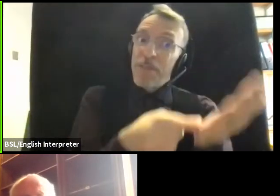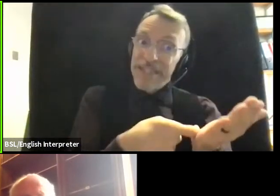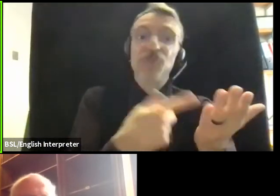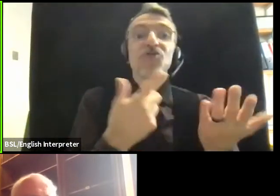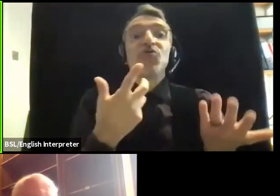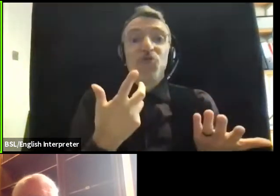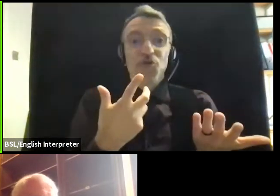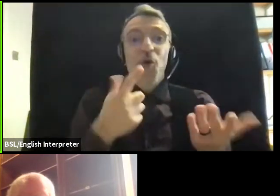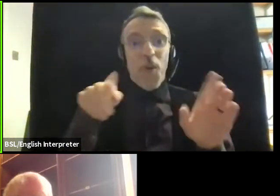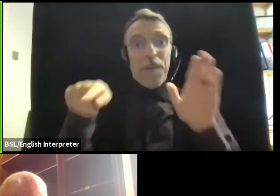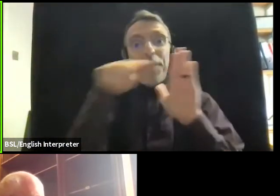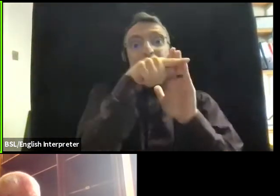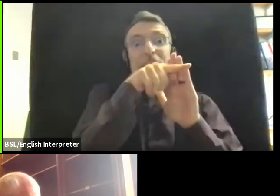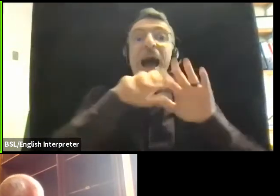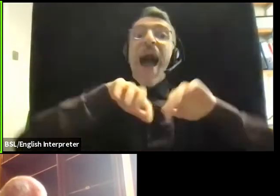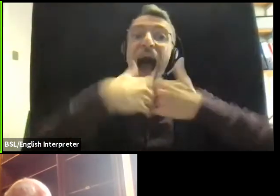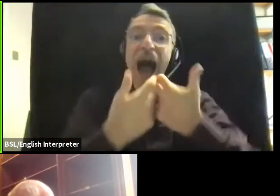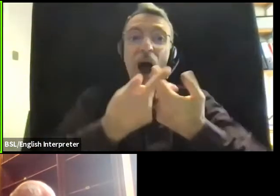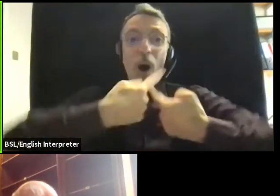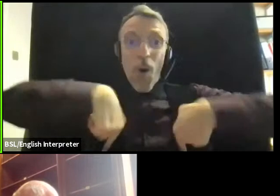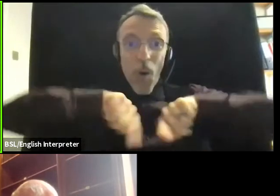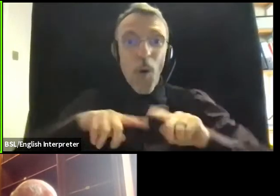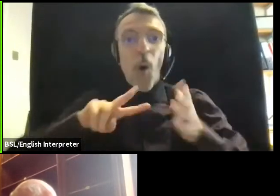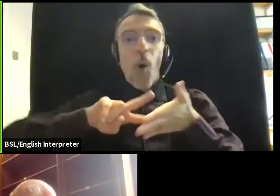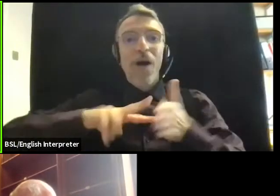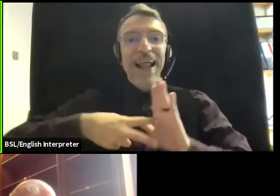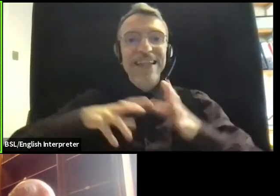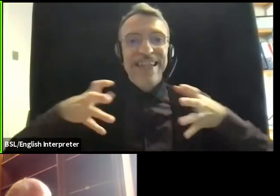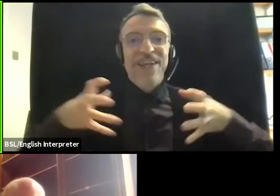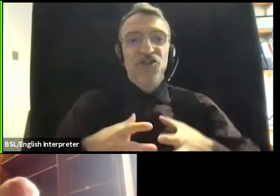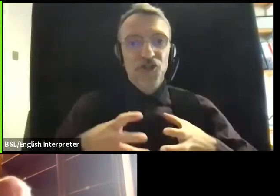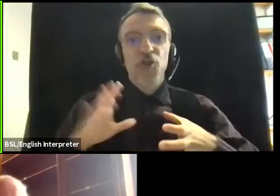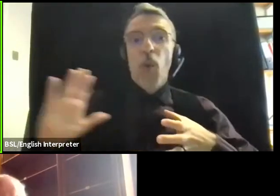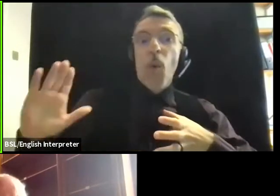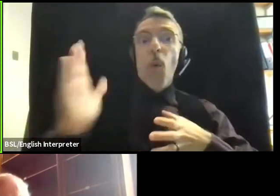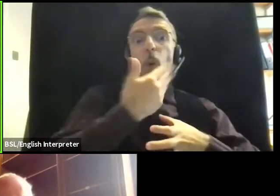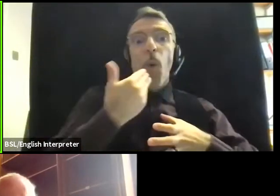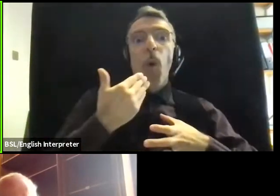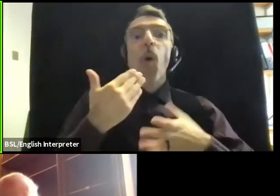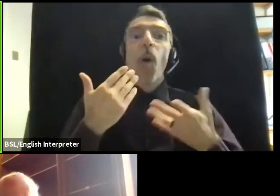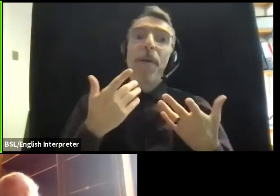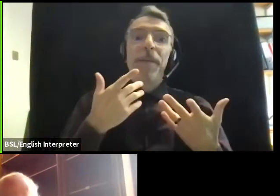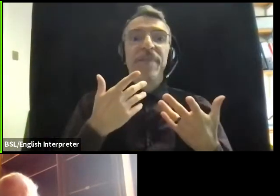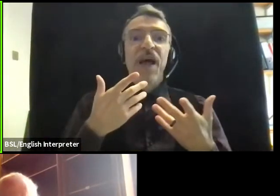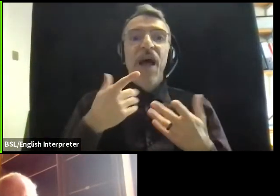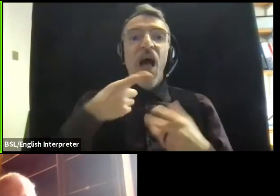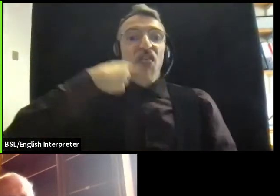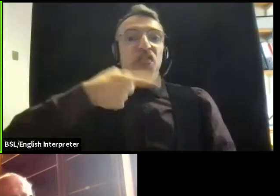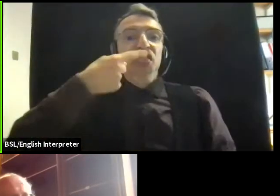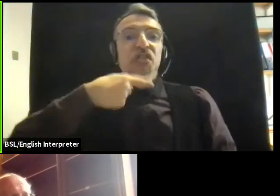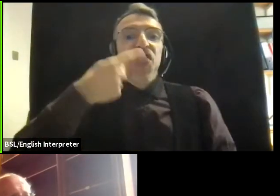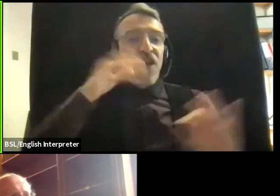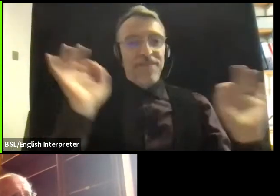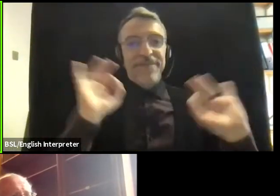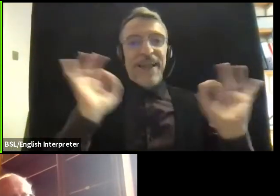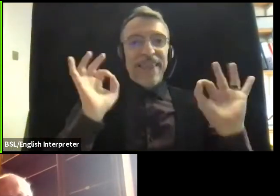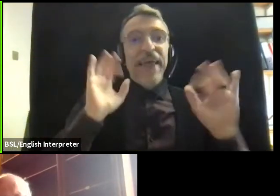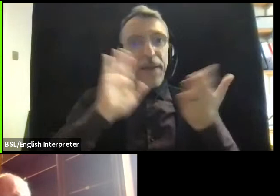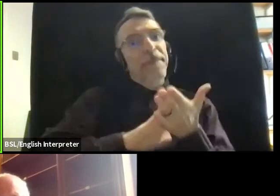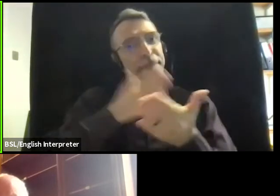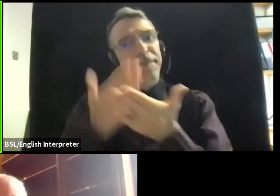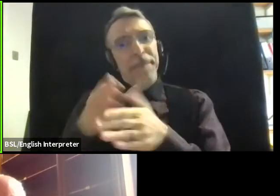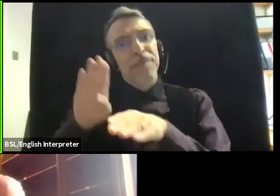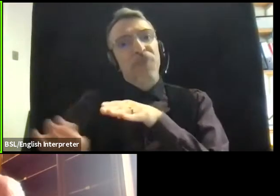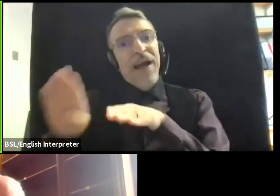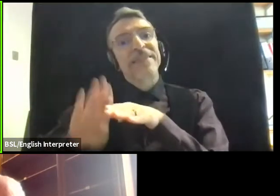we do it organizationally? How do we all walk the inclusive talk that we so believe in?